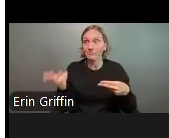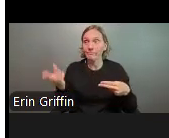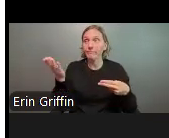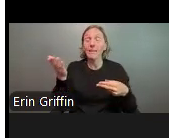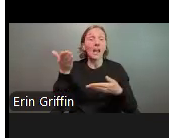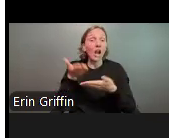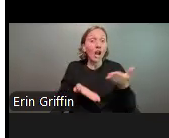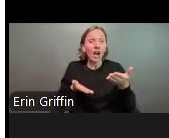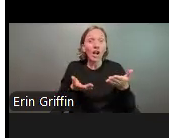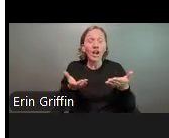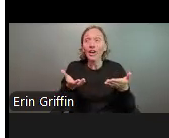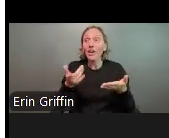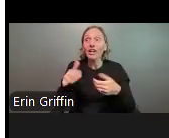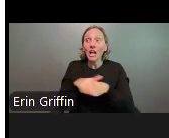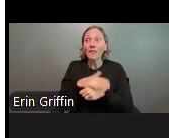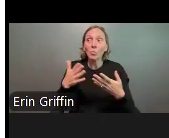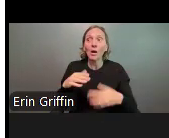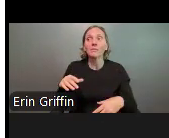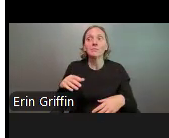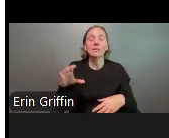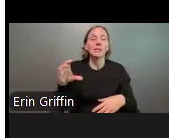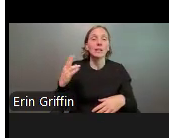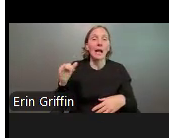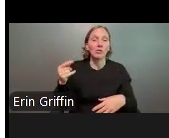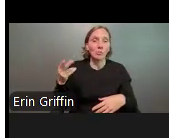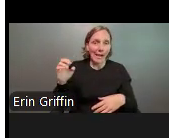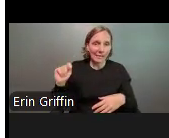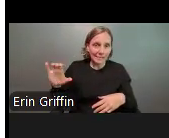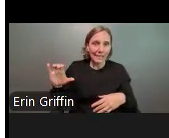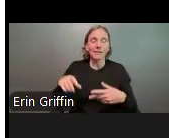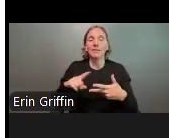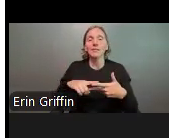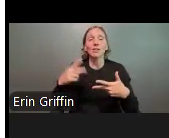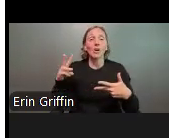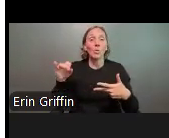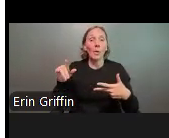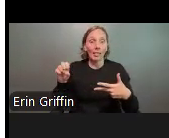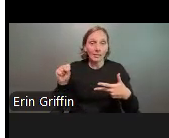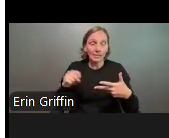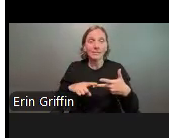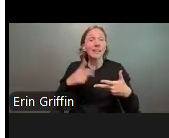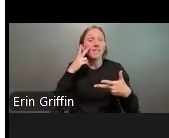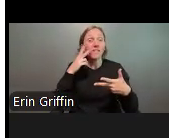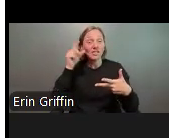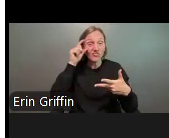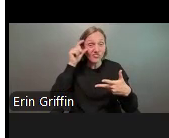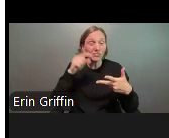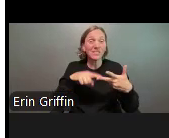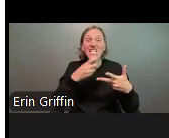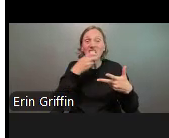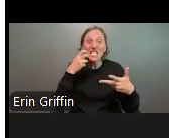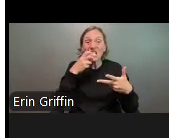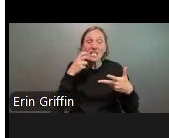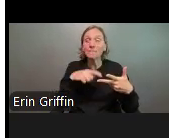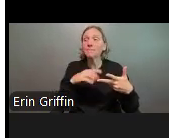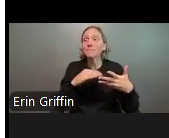are like chiropractic care, wellness visits, vision hardware, orthodontics, and then things that